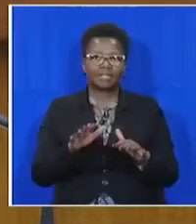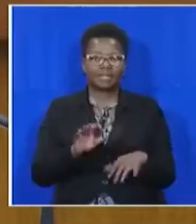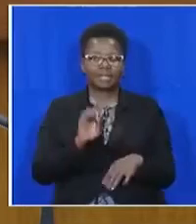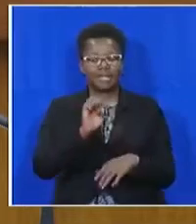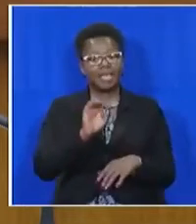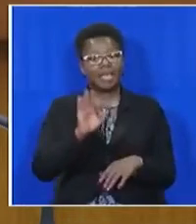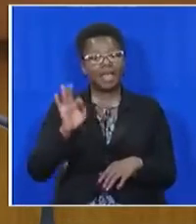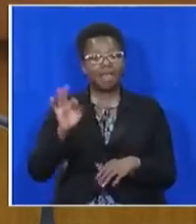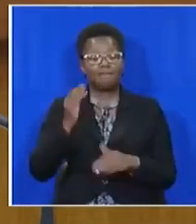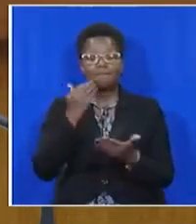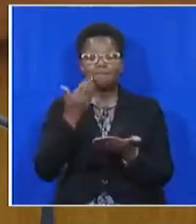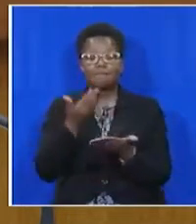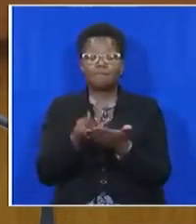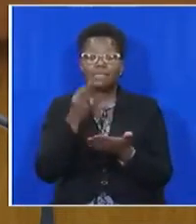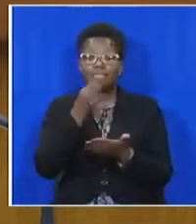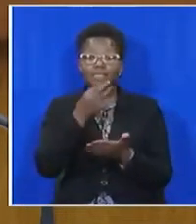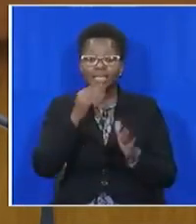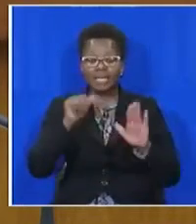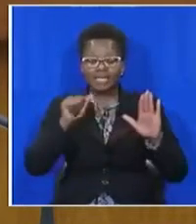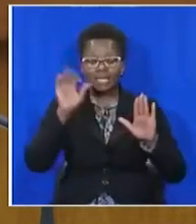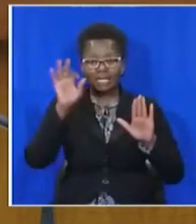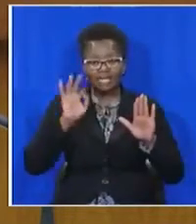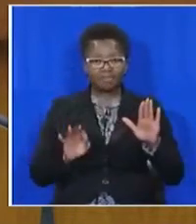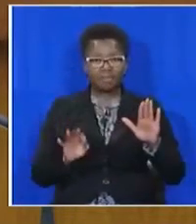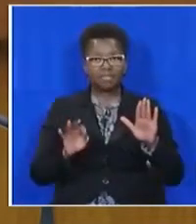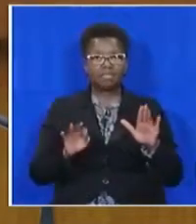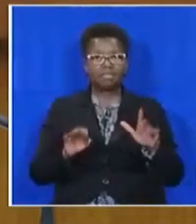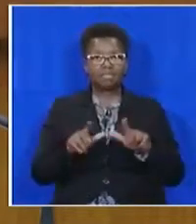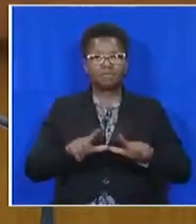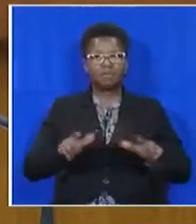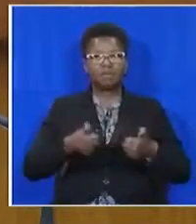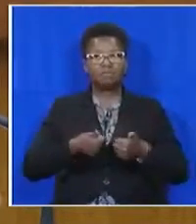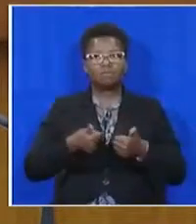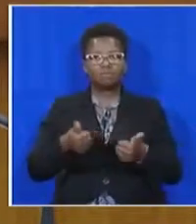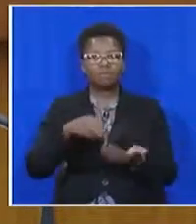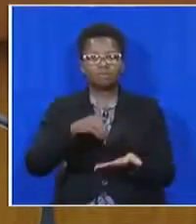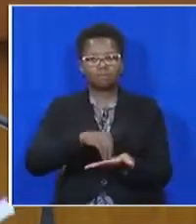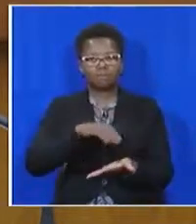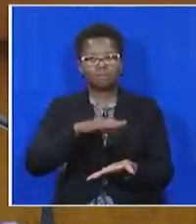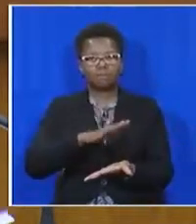for expropriation without compensation Honourable has Member, not your time been is now recorded, expired.